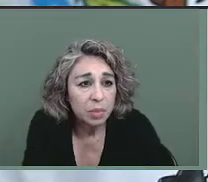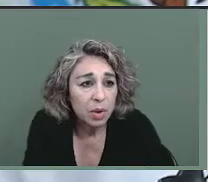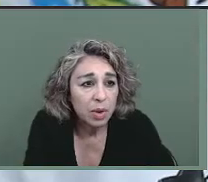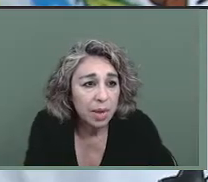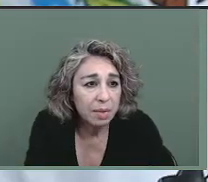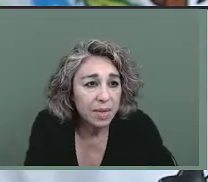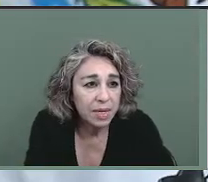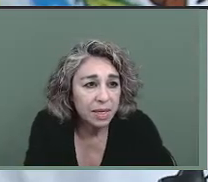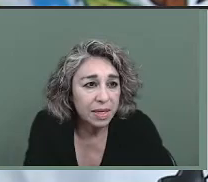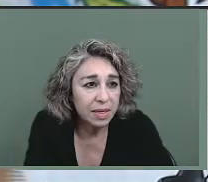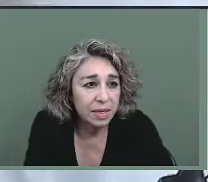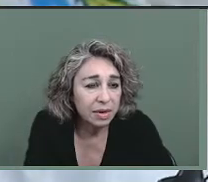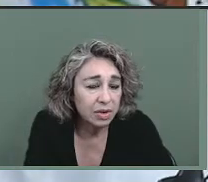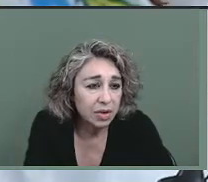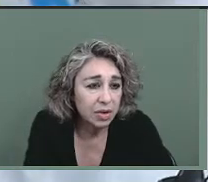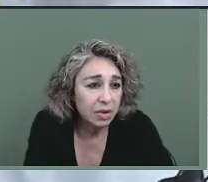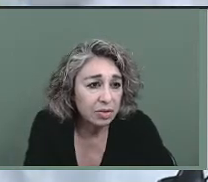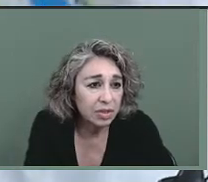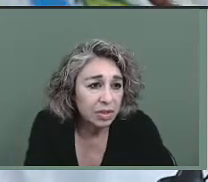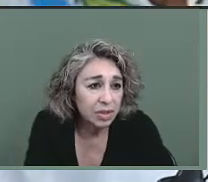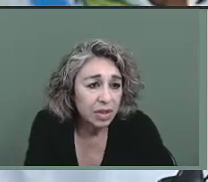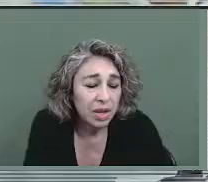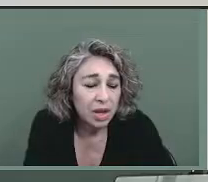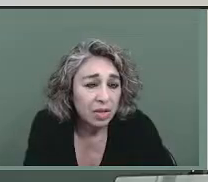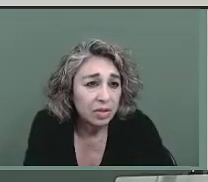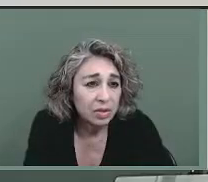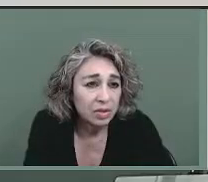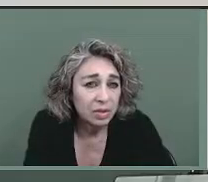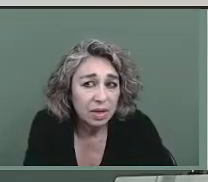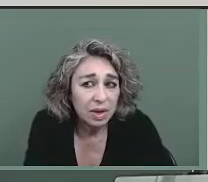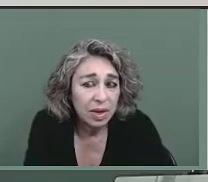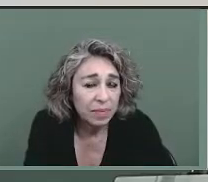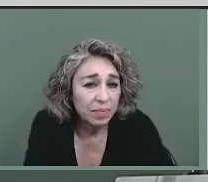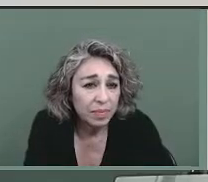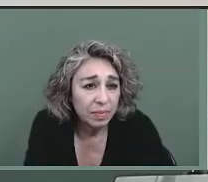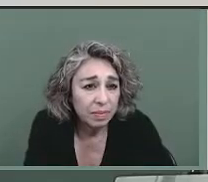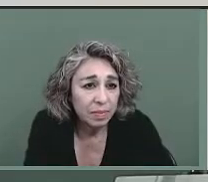It's prohibited to use those